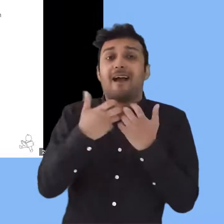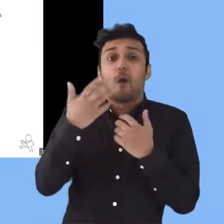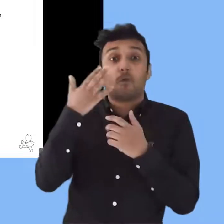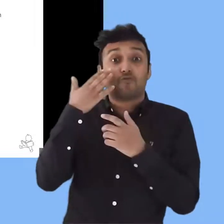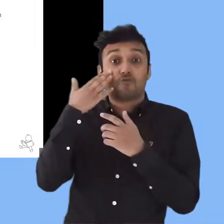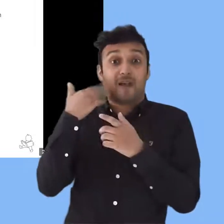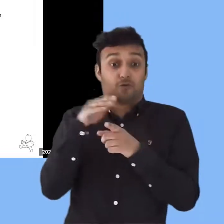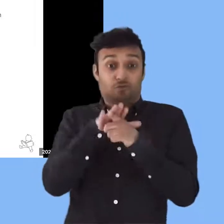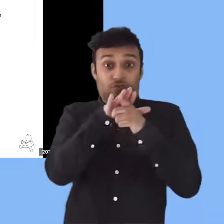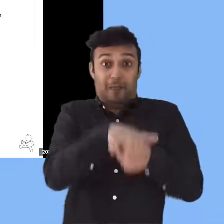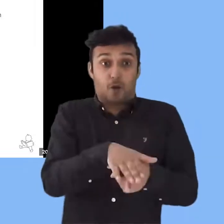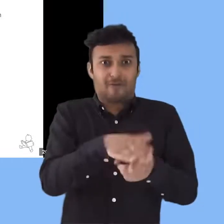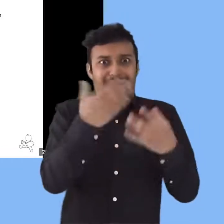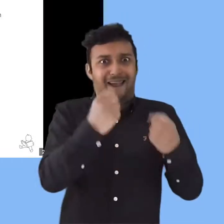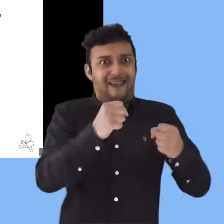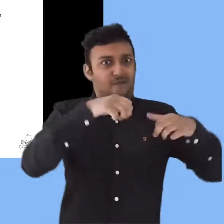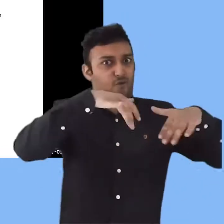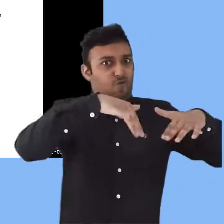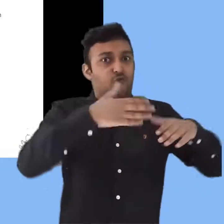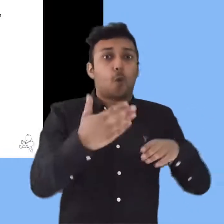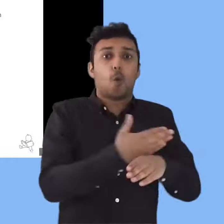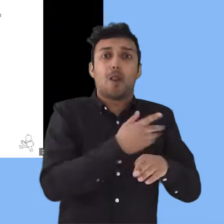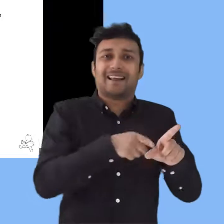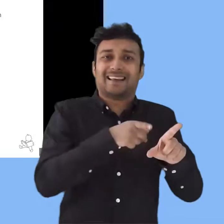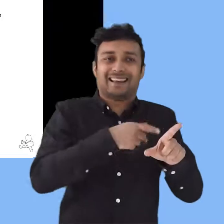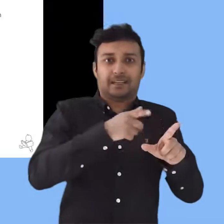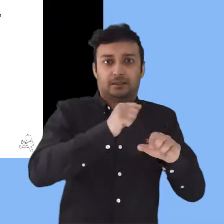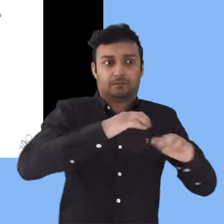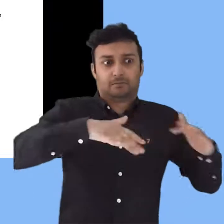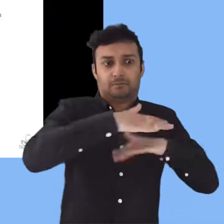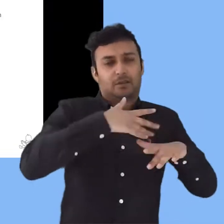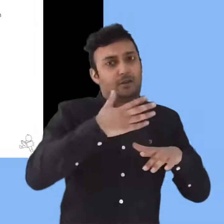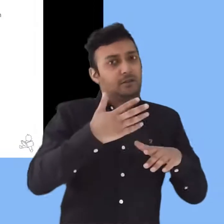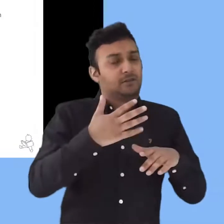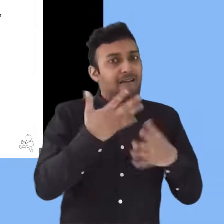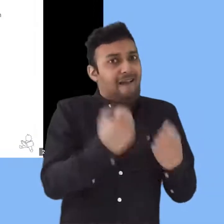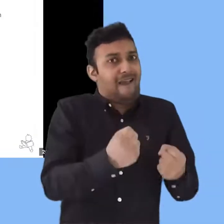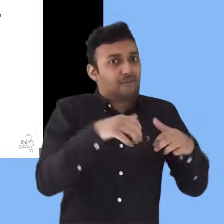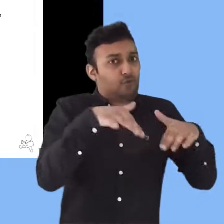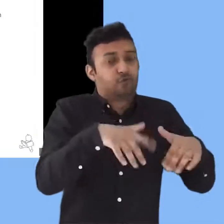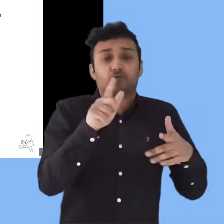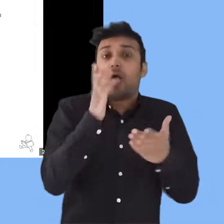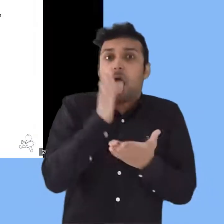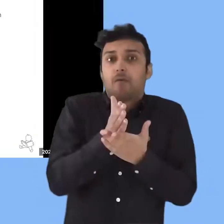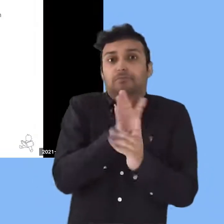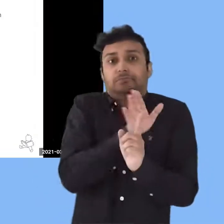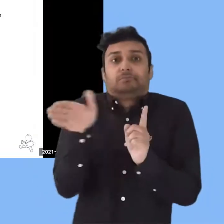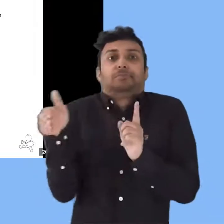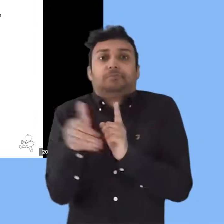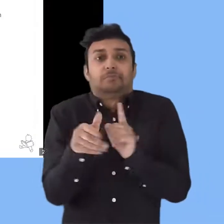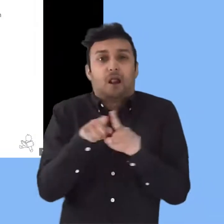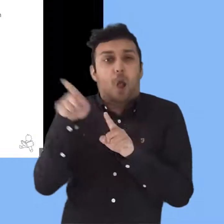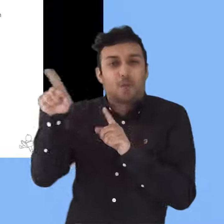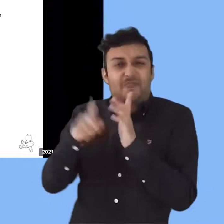operates in early childhood spaces, quite subtly with Jessica, but more explicitly with those two practitioners.